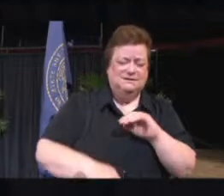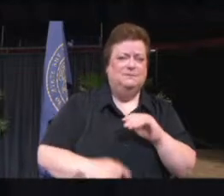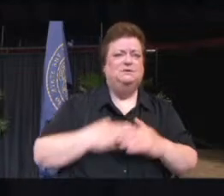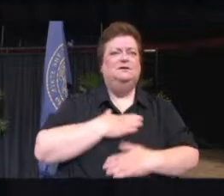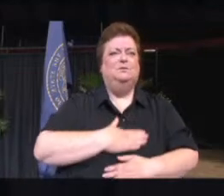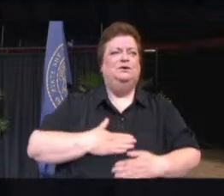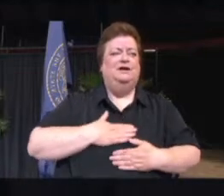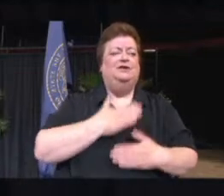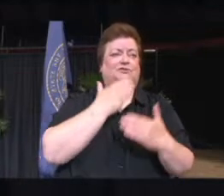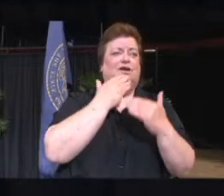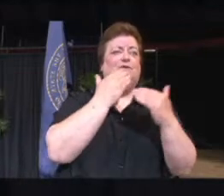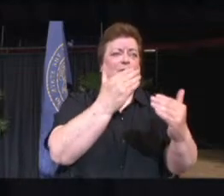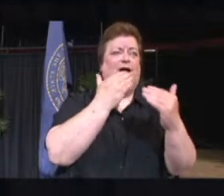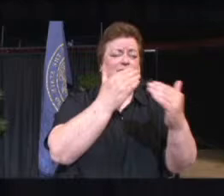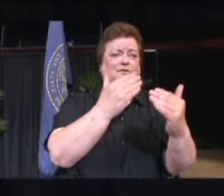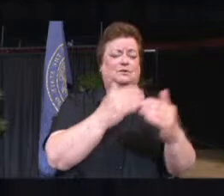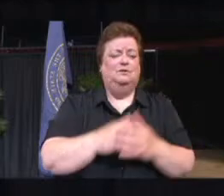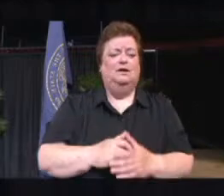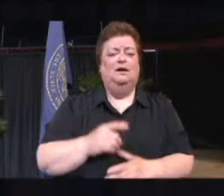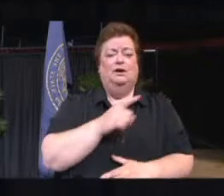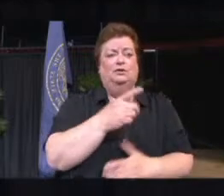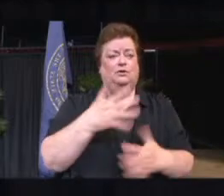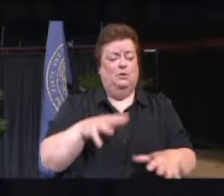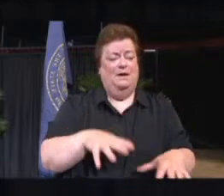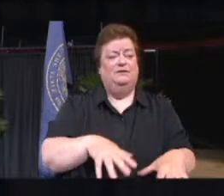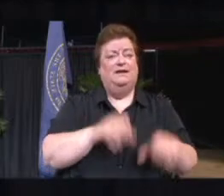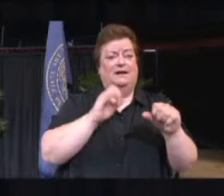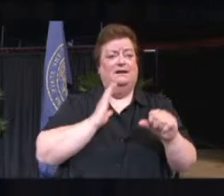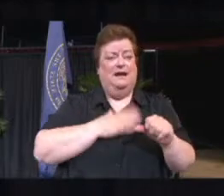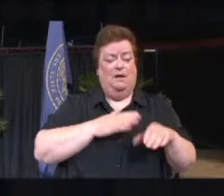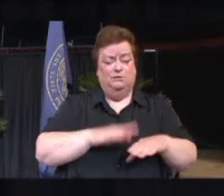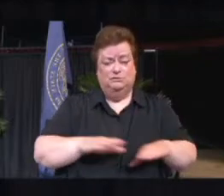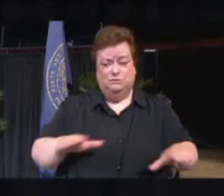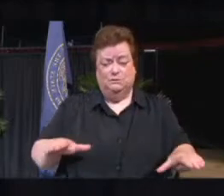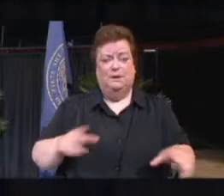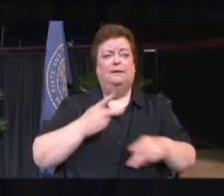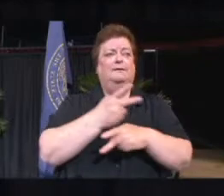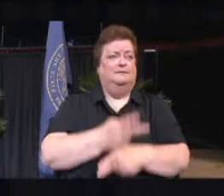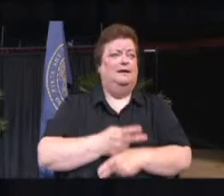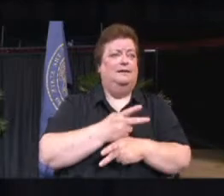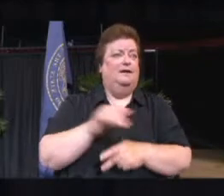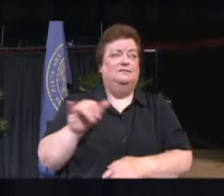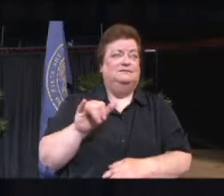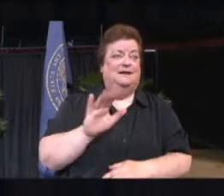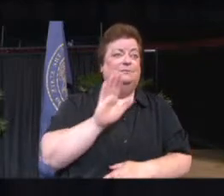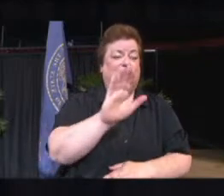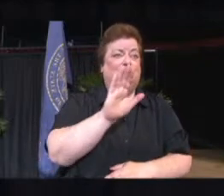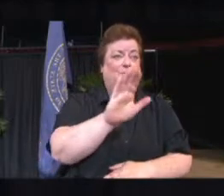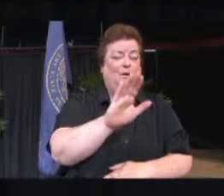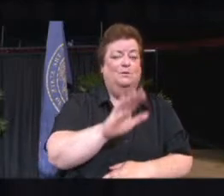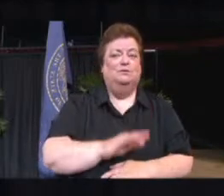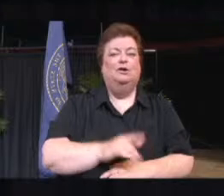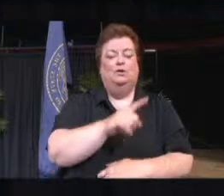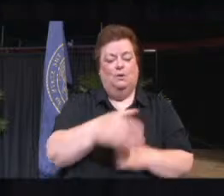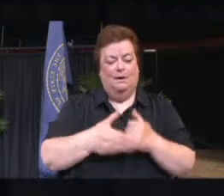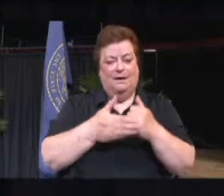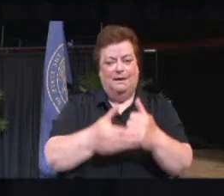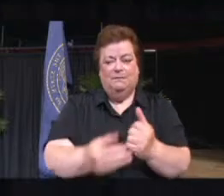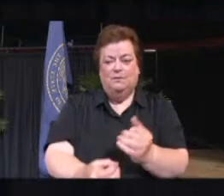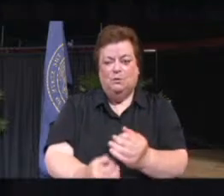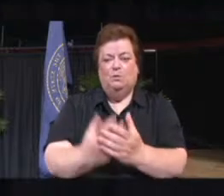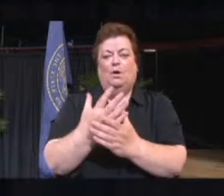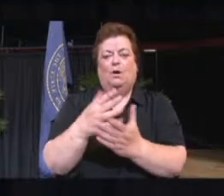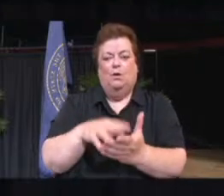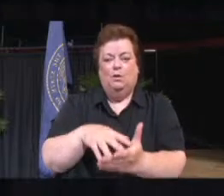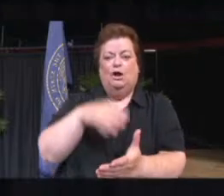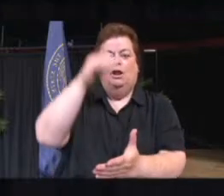gratitude. You have taken our children into your hearts and cared for them as your own. You have helped them grow and learn